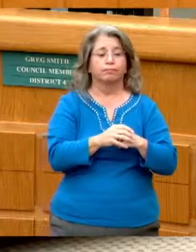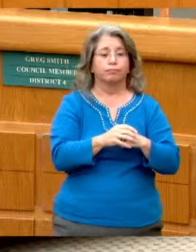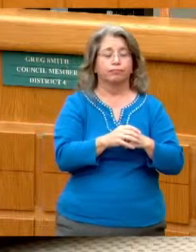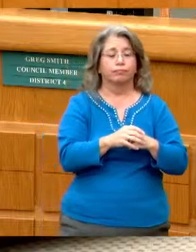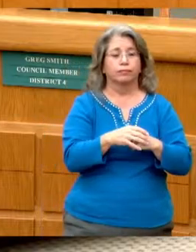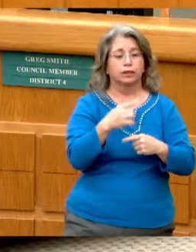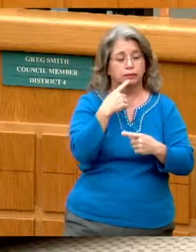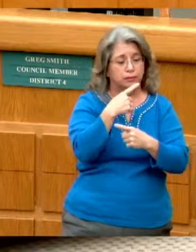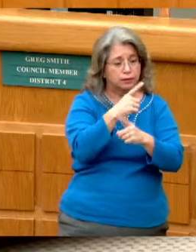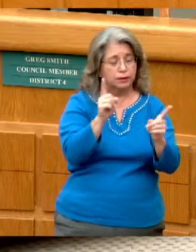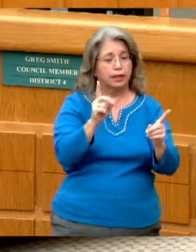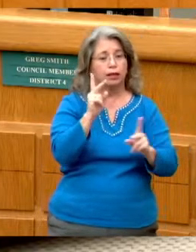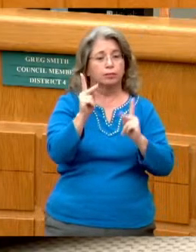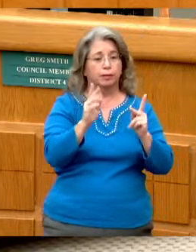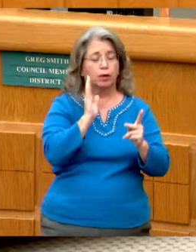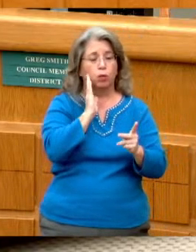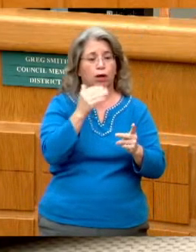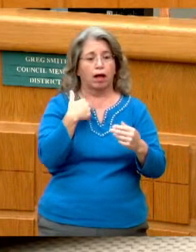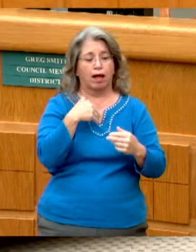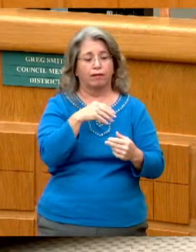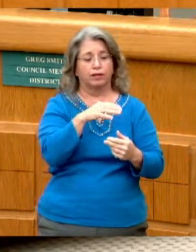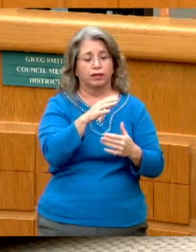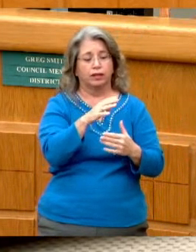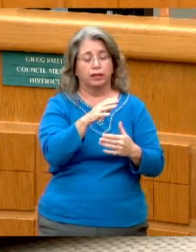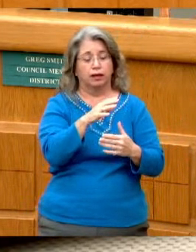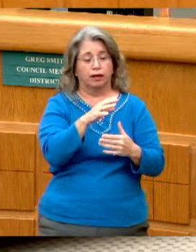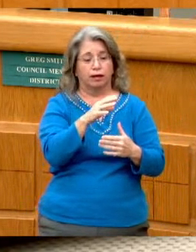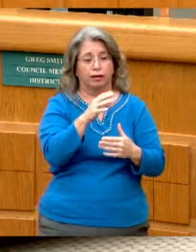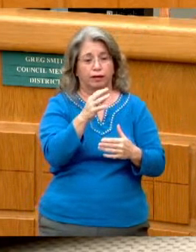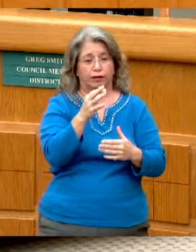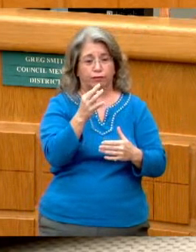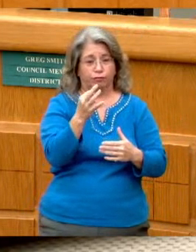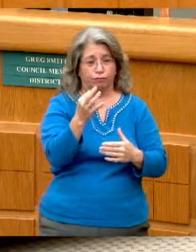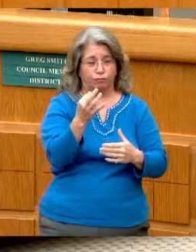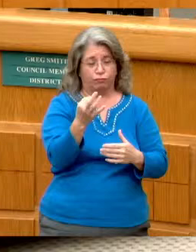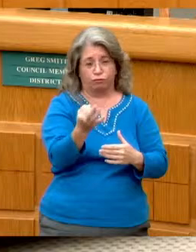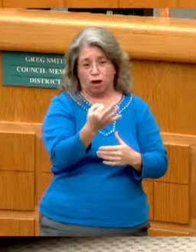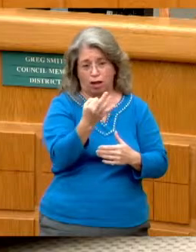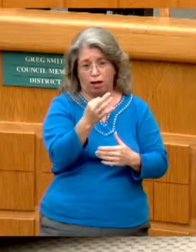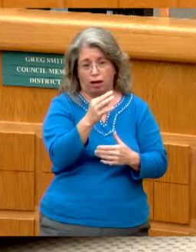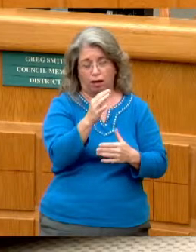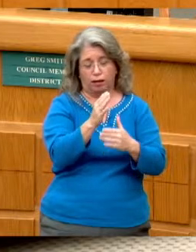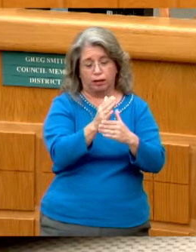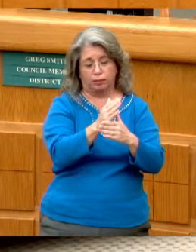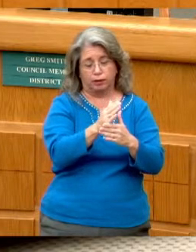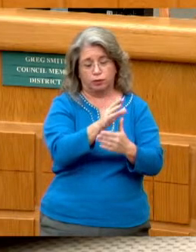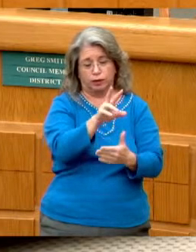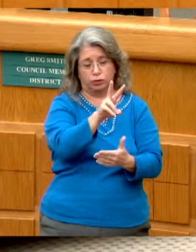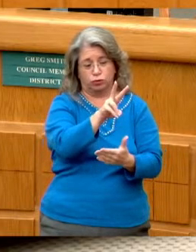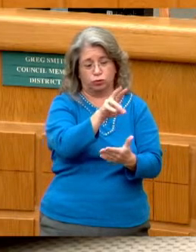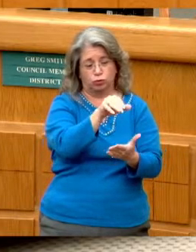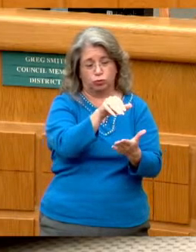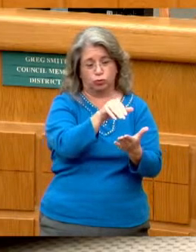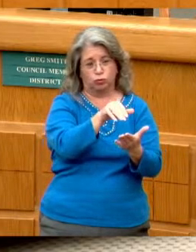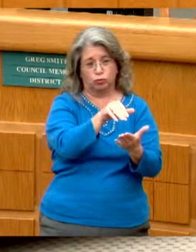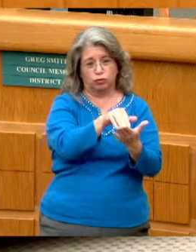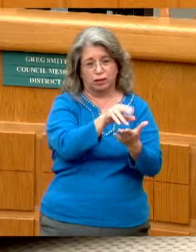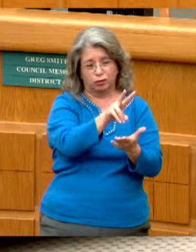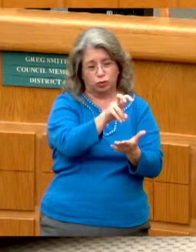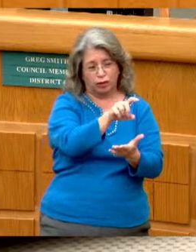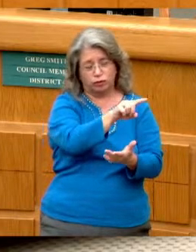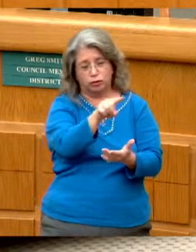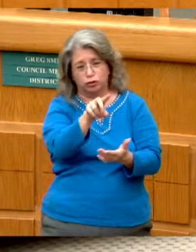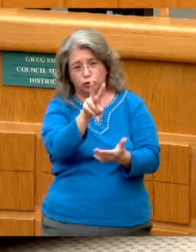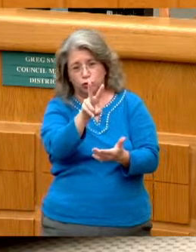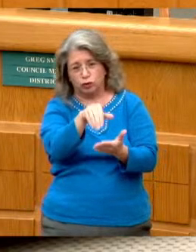there'll be 2,200 to 2,500 slots on Saturday. And so in order to do that on Friday, once we reach that number